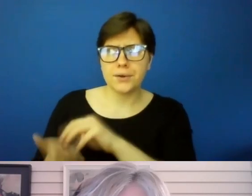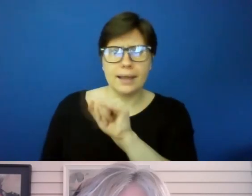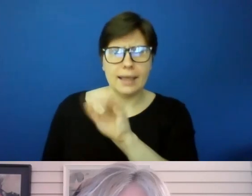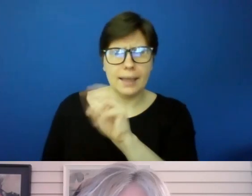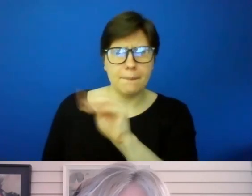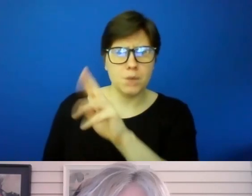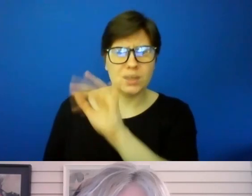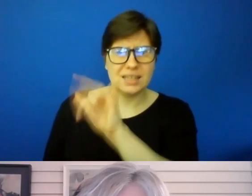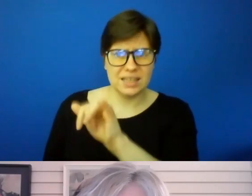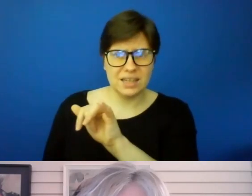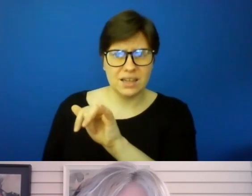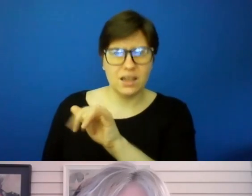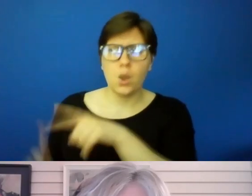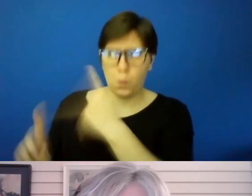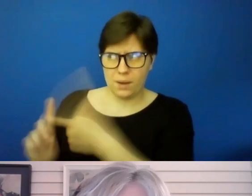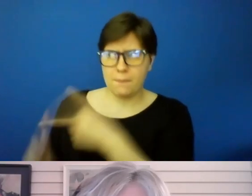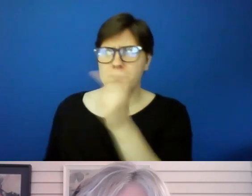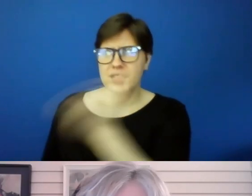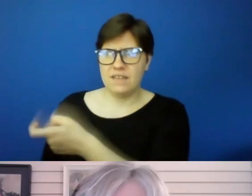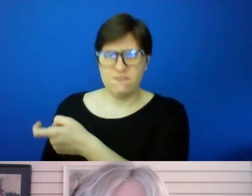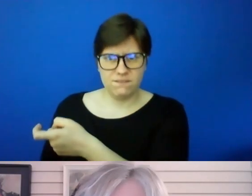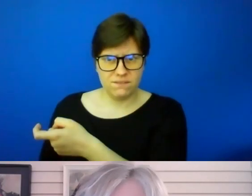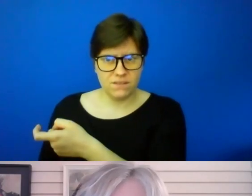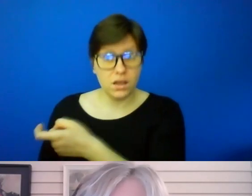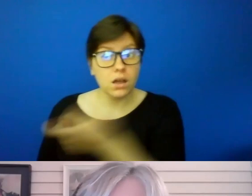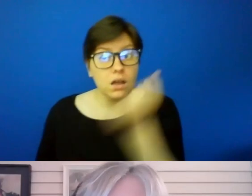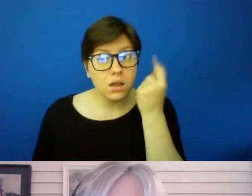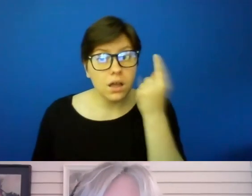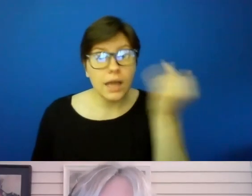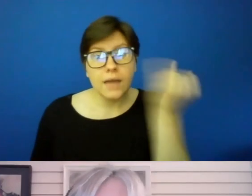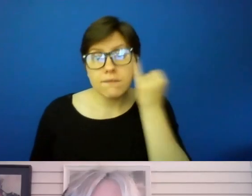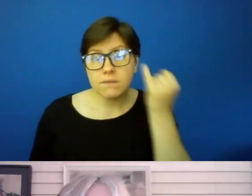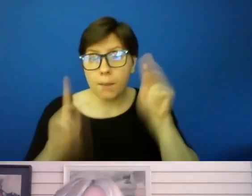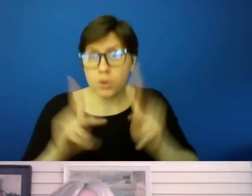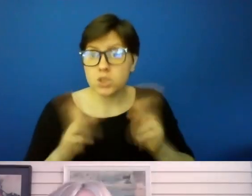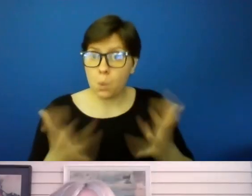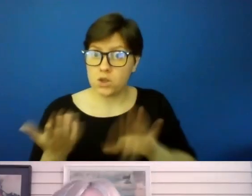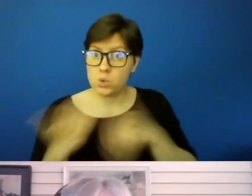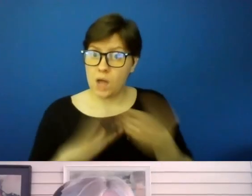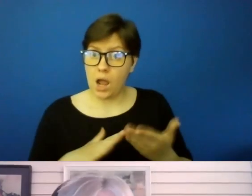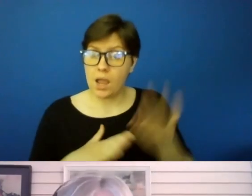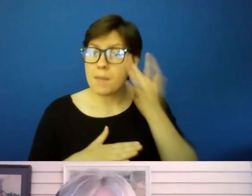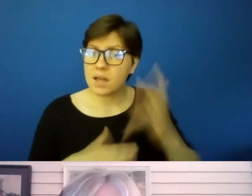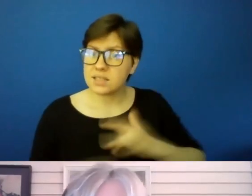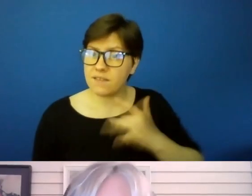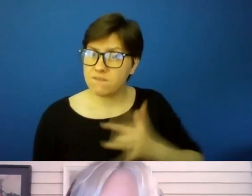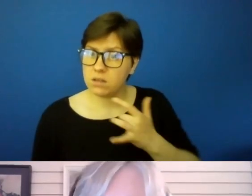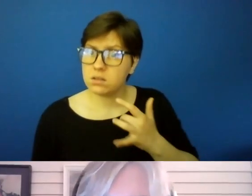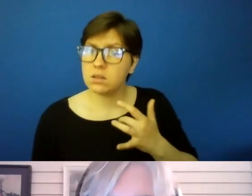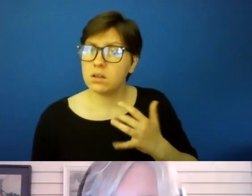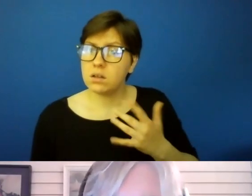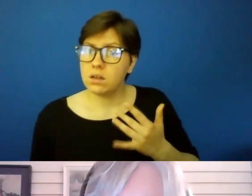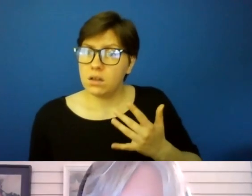by prescribing this. Now, if someone wanted to die because they felt that